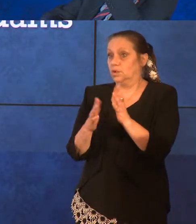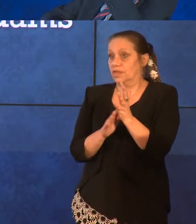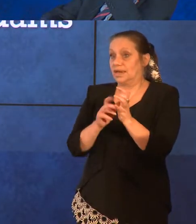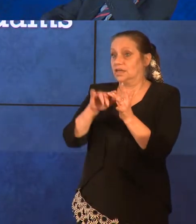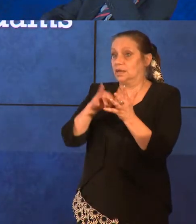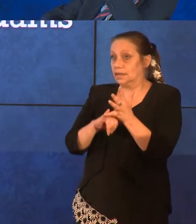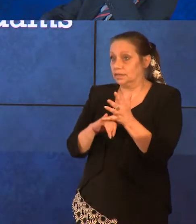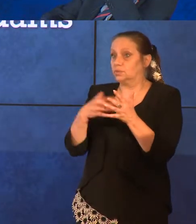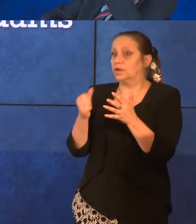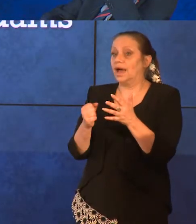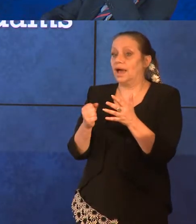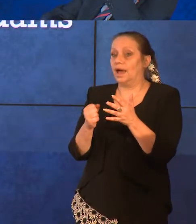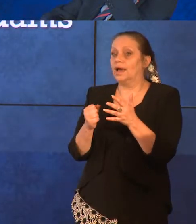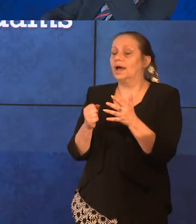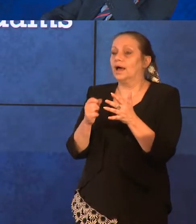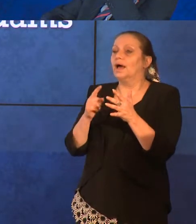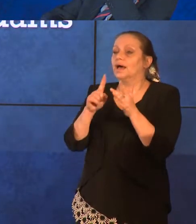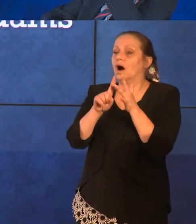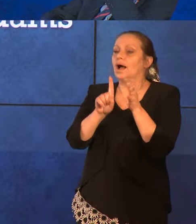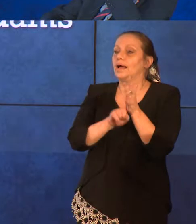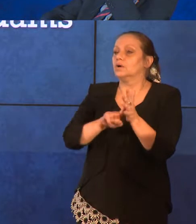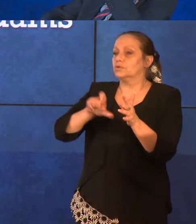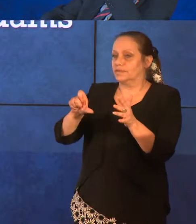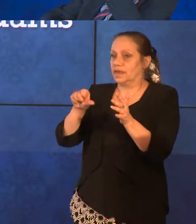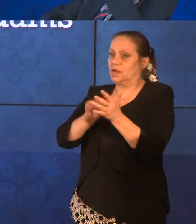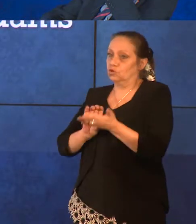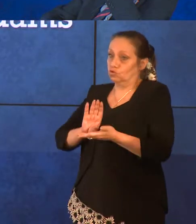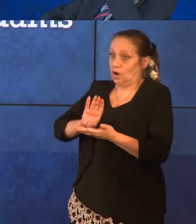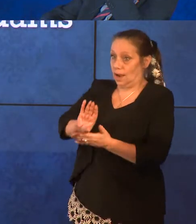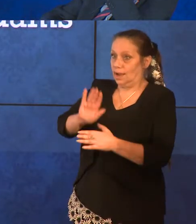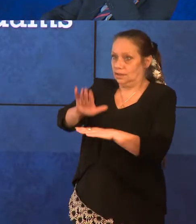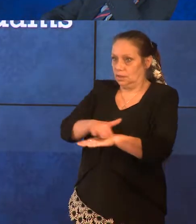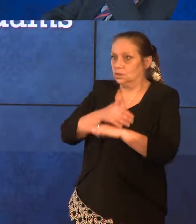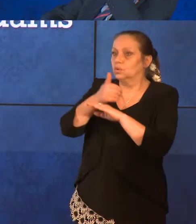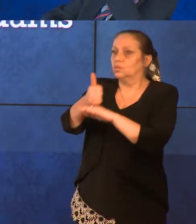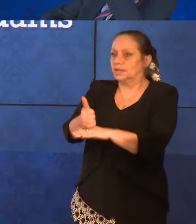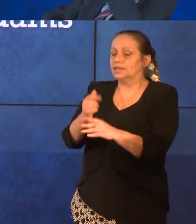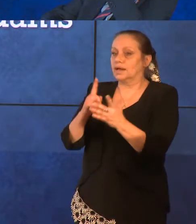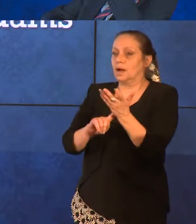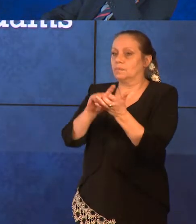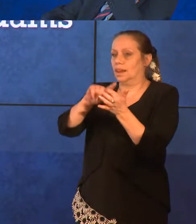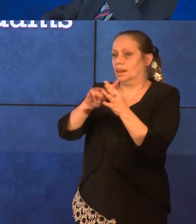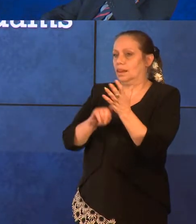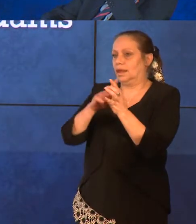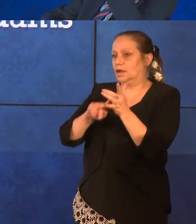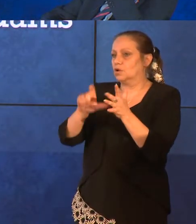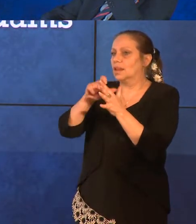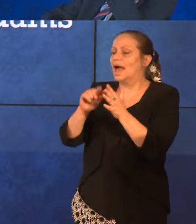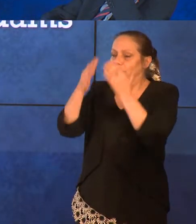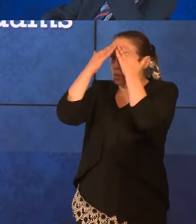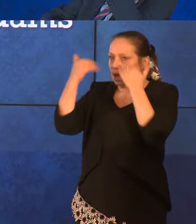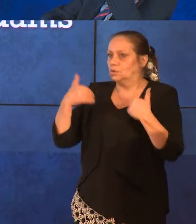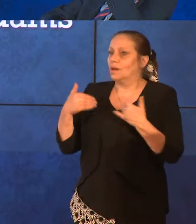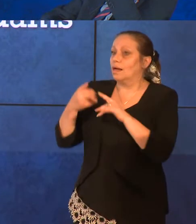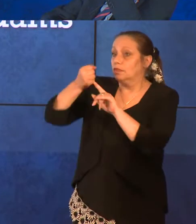have an ILC grant and worked, the IMA of Victoria Legal Aid, so the Independent Mental Health Advocacy Service,